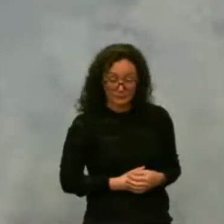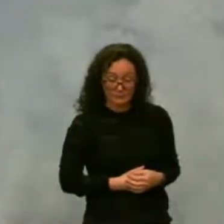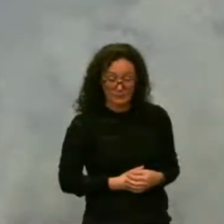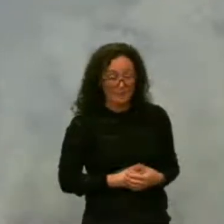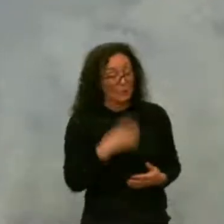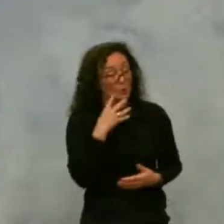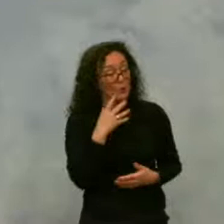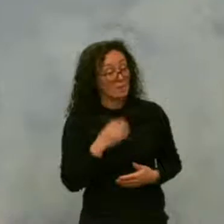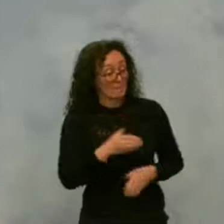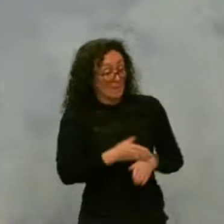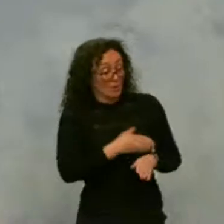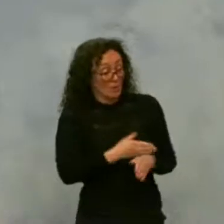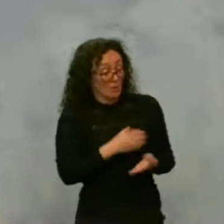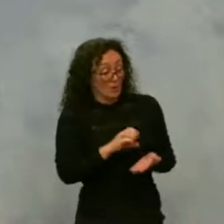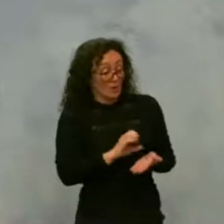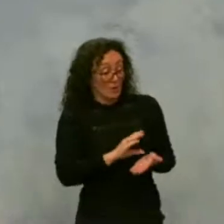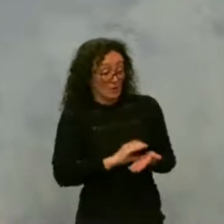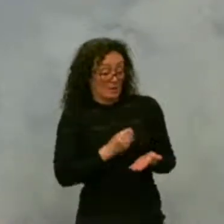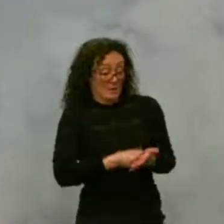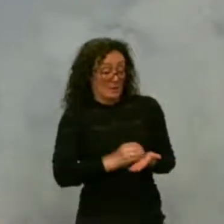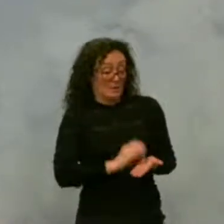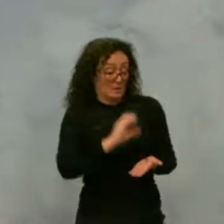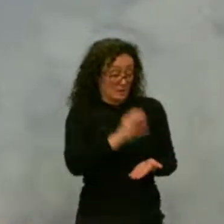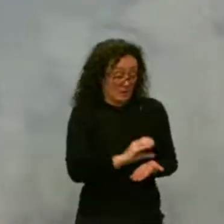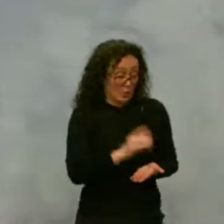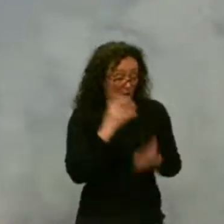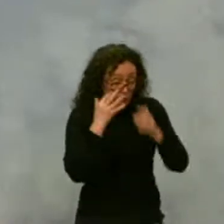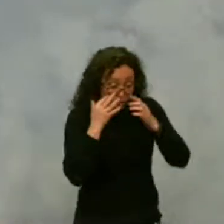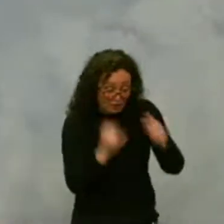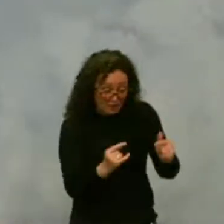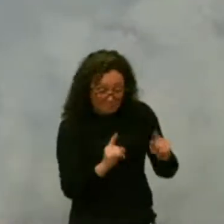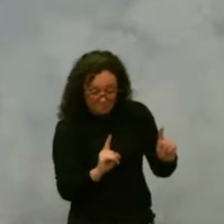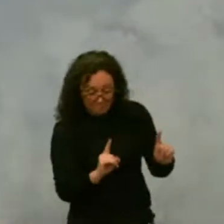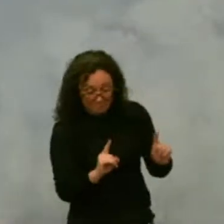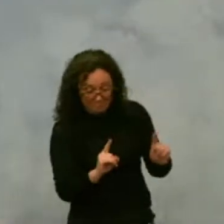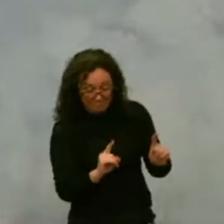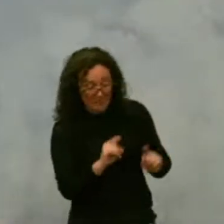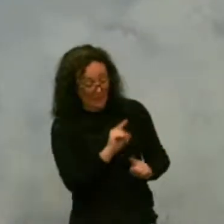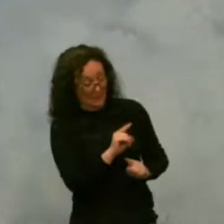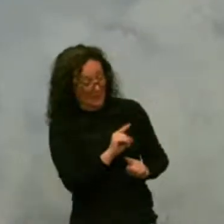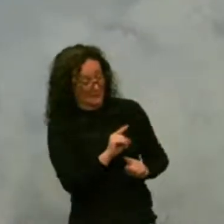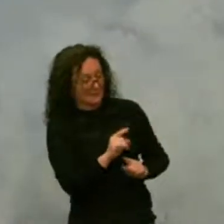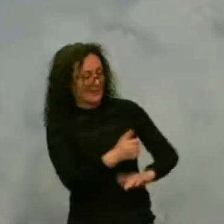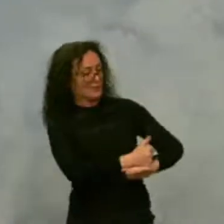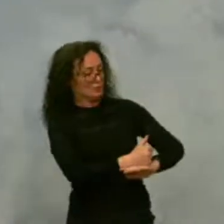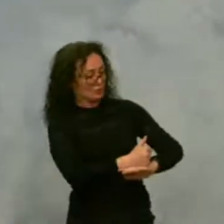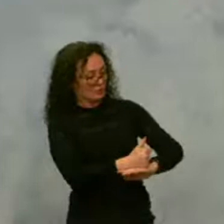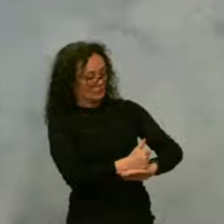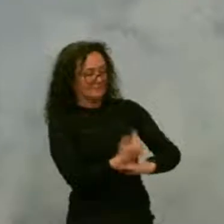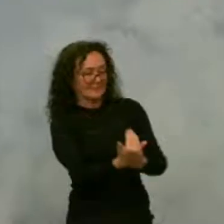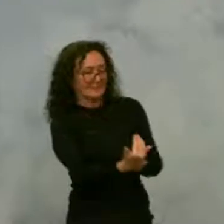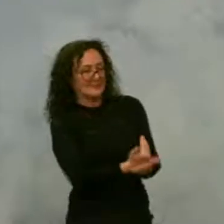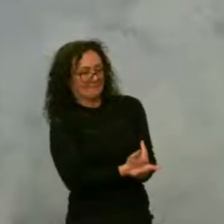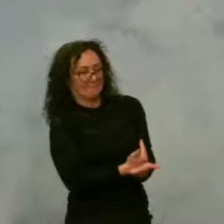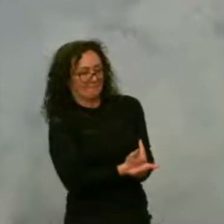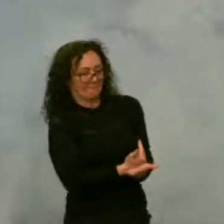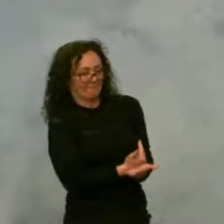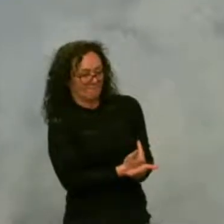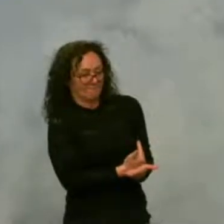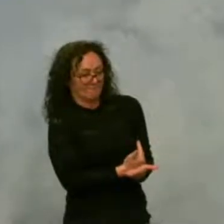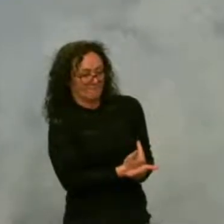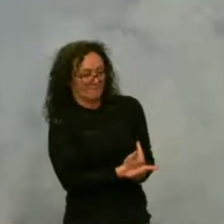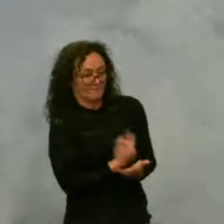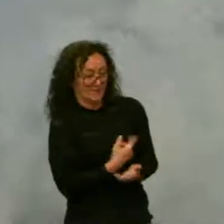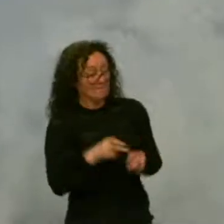any funds, we make checks to make sure that that institution that we're depositing money with is safe. That